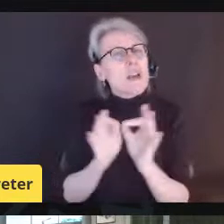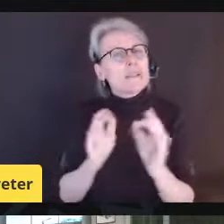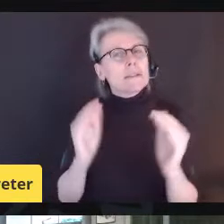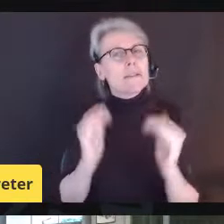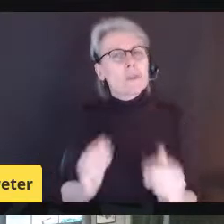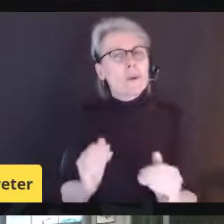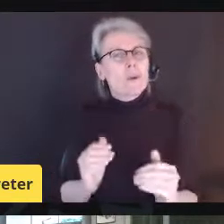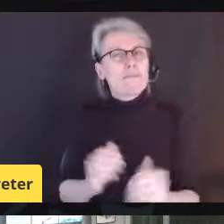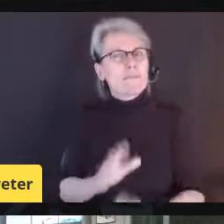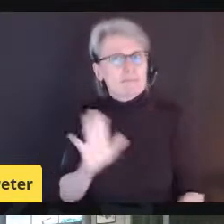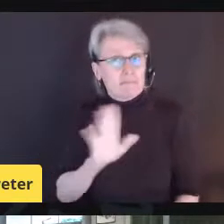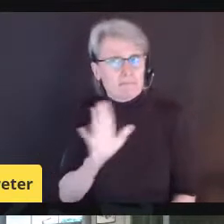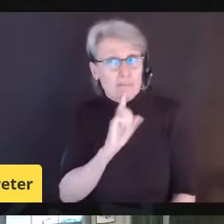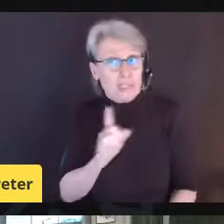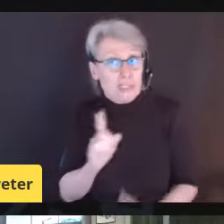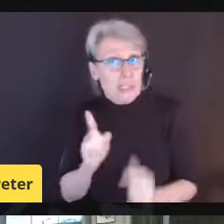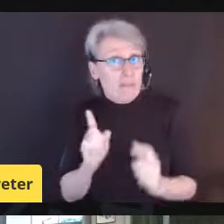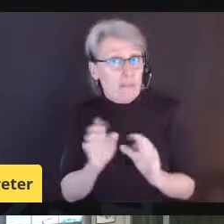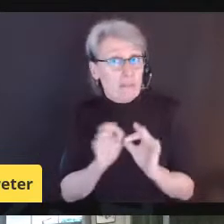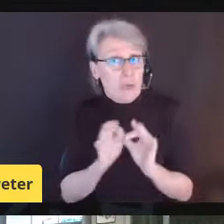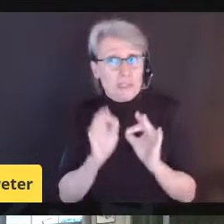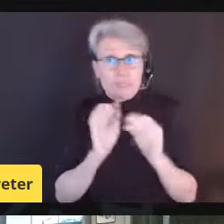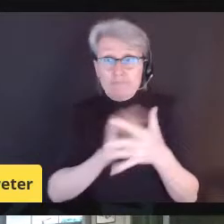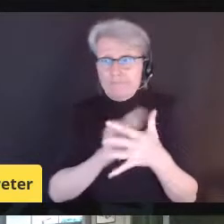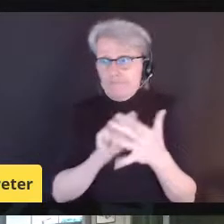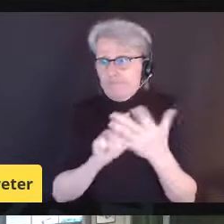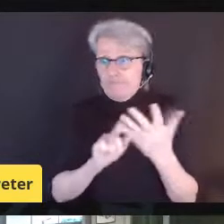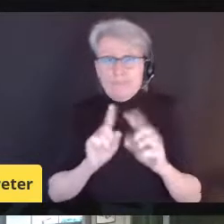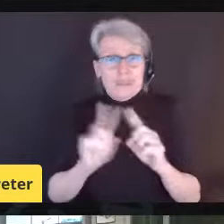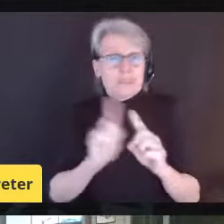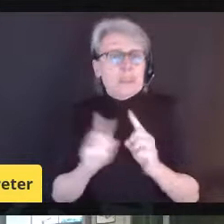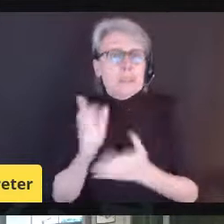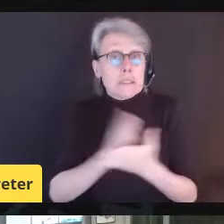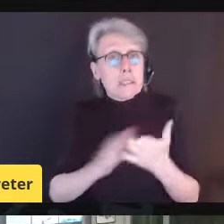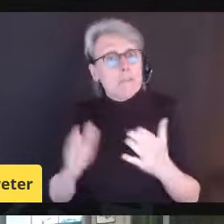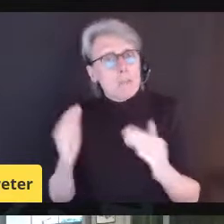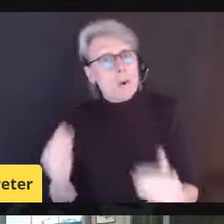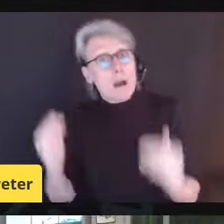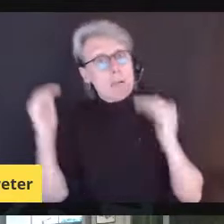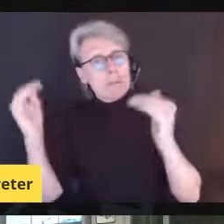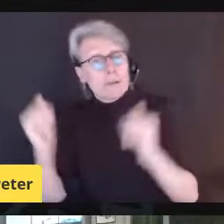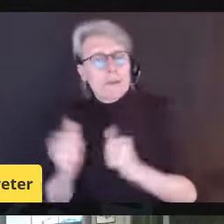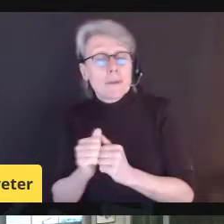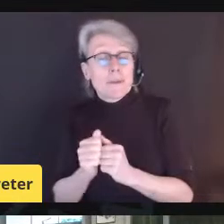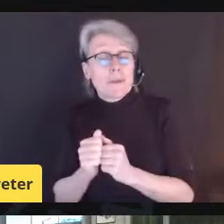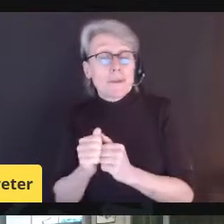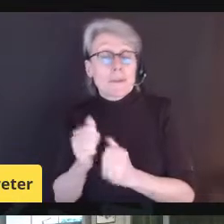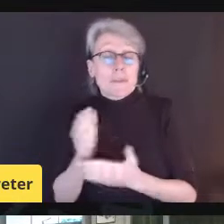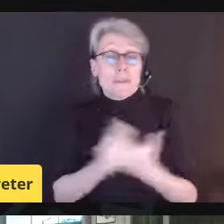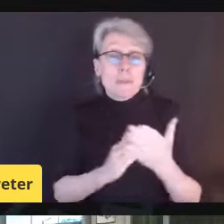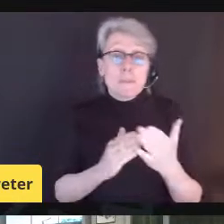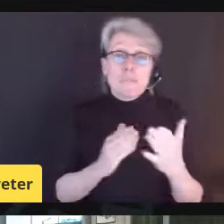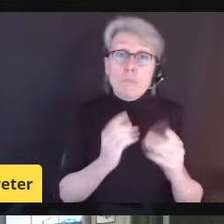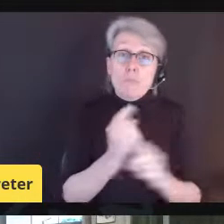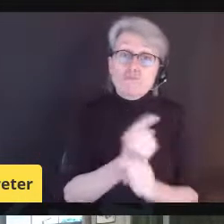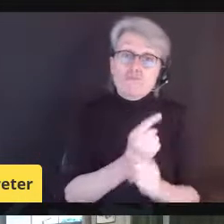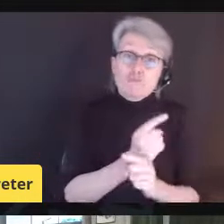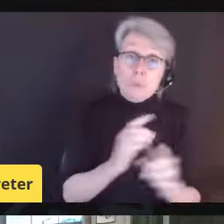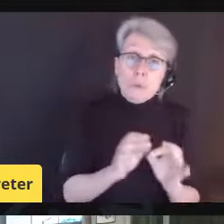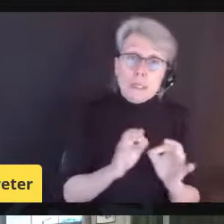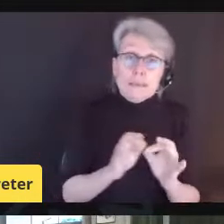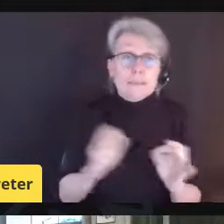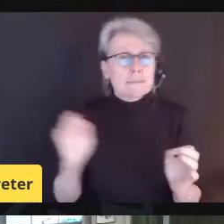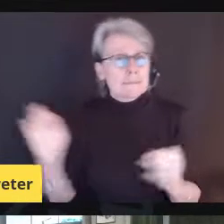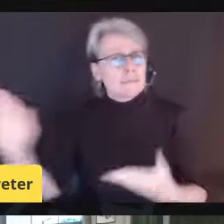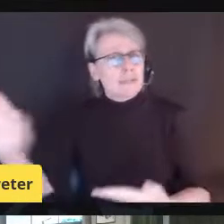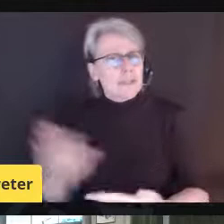options for everybody, economical, not economical, high-end, whatever you want to do. But I think that one of the